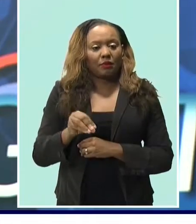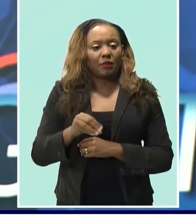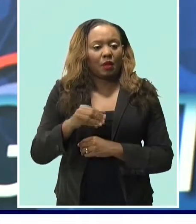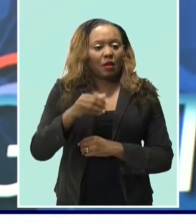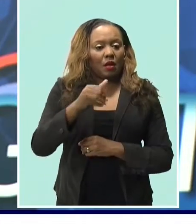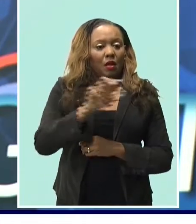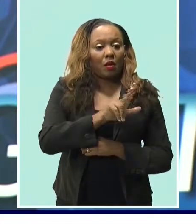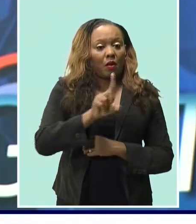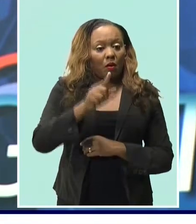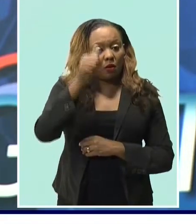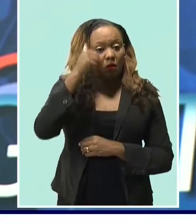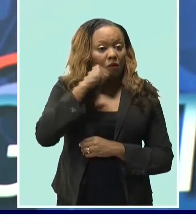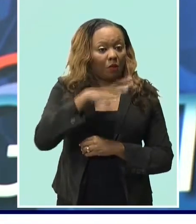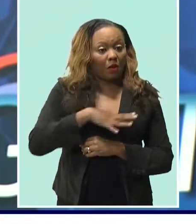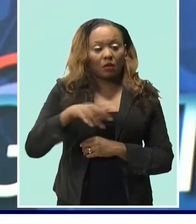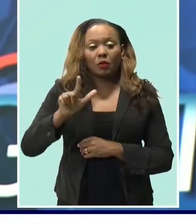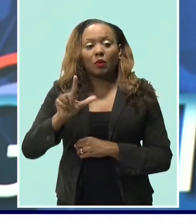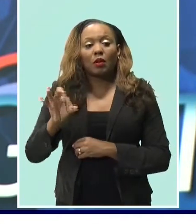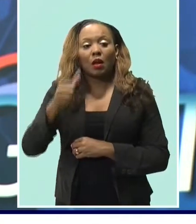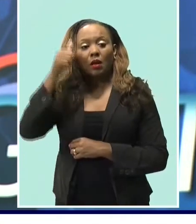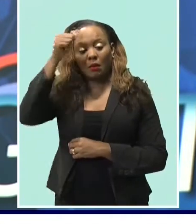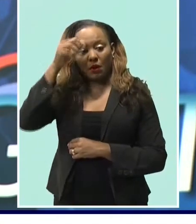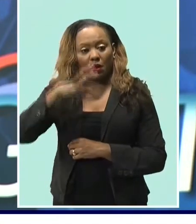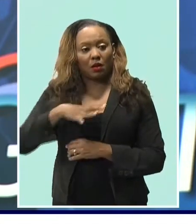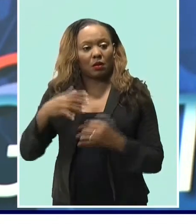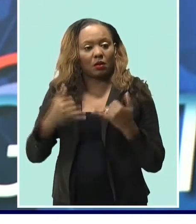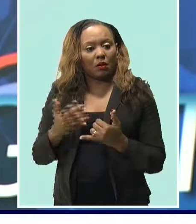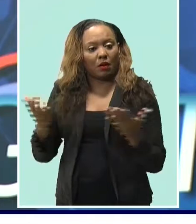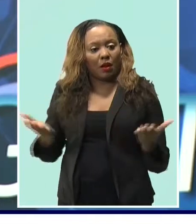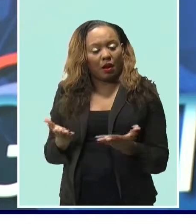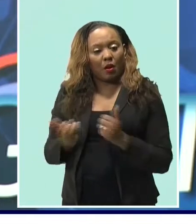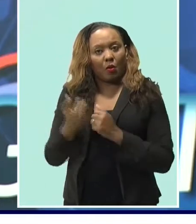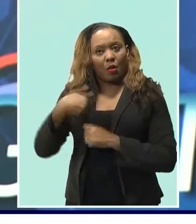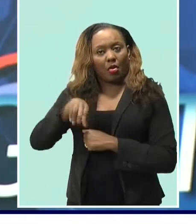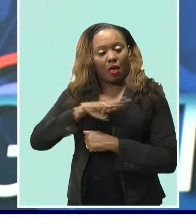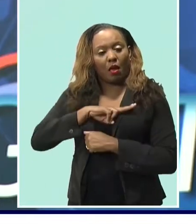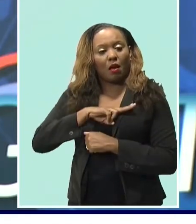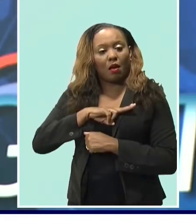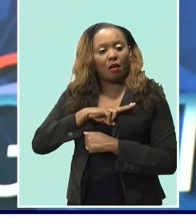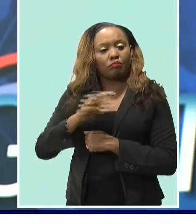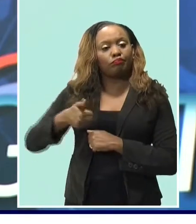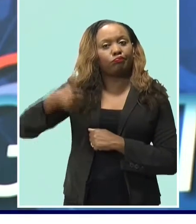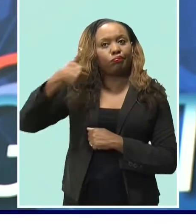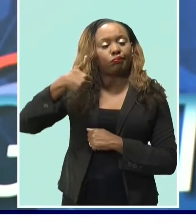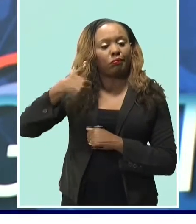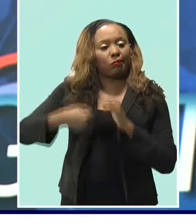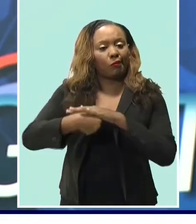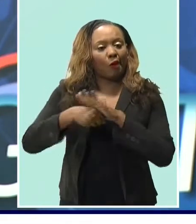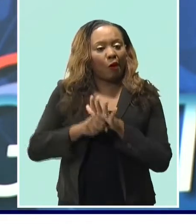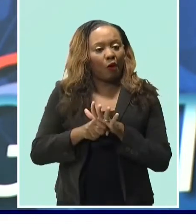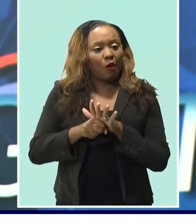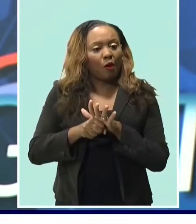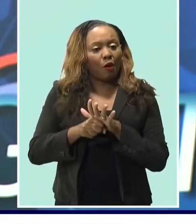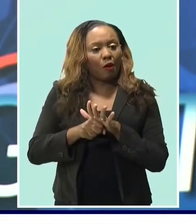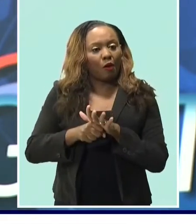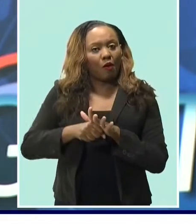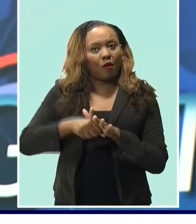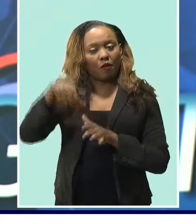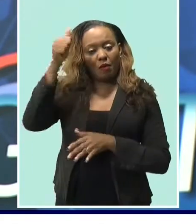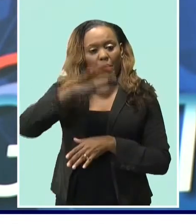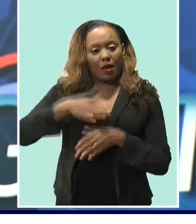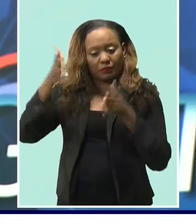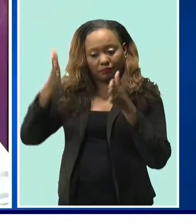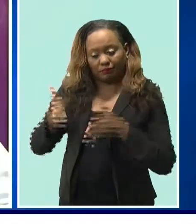and 29 males. Now, joining us tonight to discuss these latest developments is COVID-19 czar